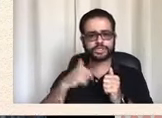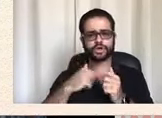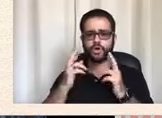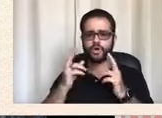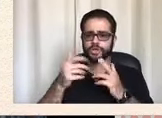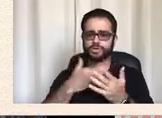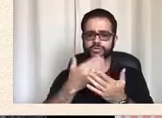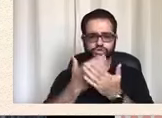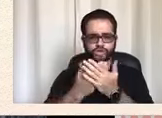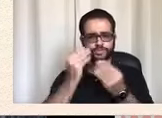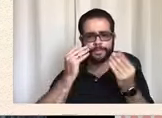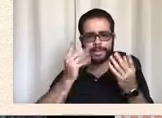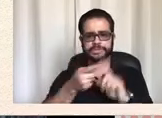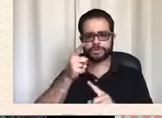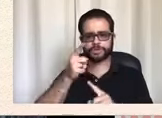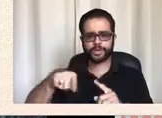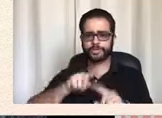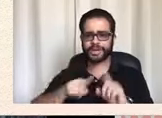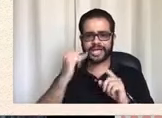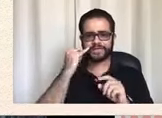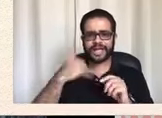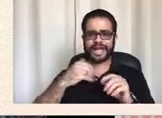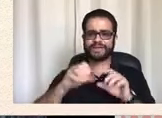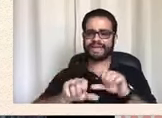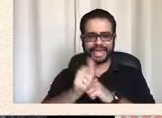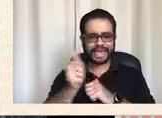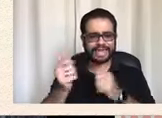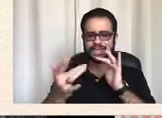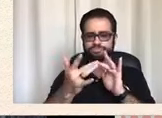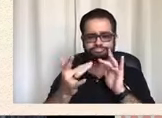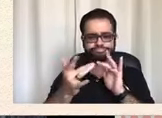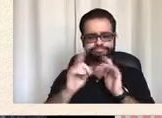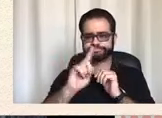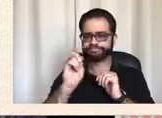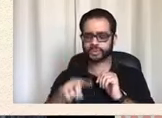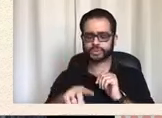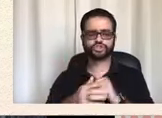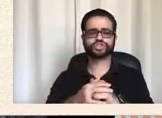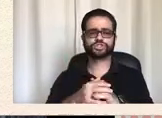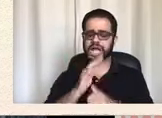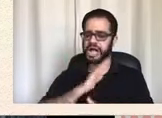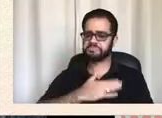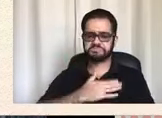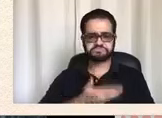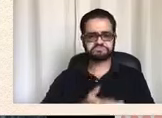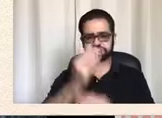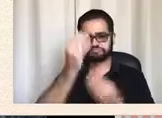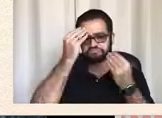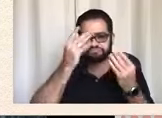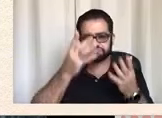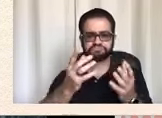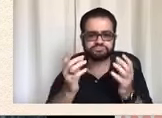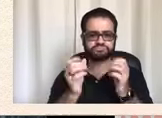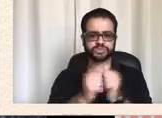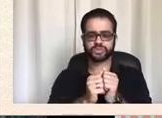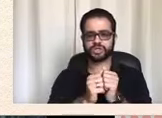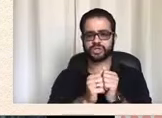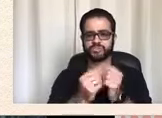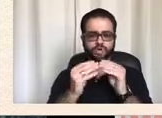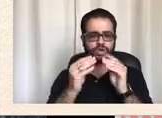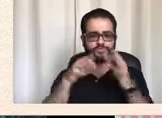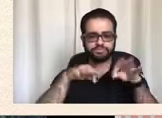it, but if you have any questions at all, reach out to me. I'm more than happy to fill you in on, you know, more details about the